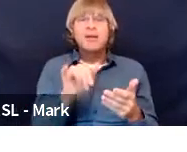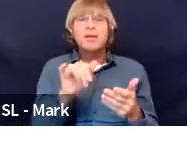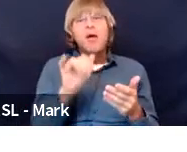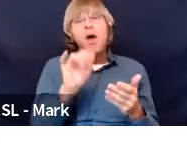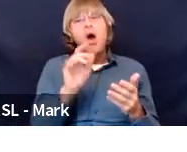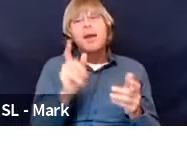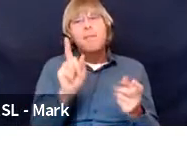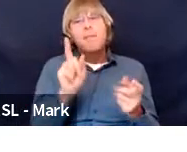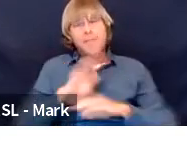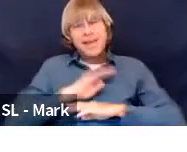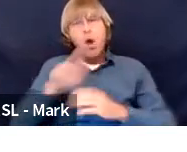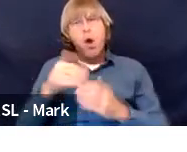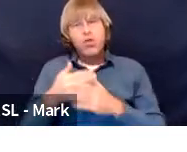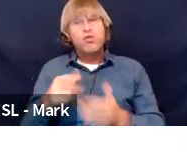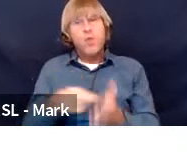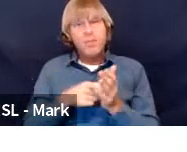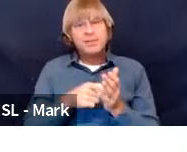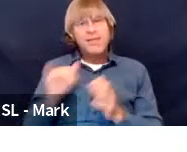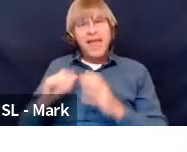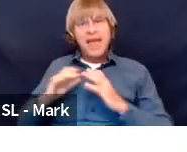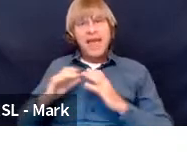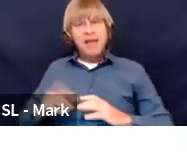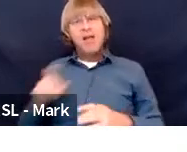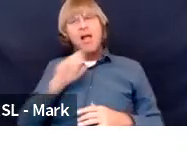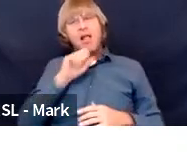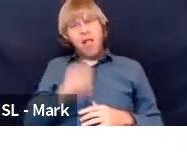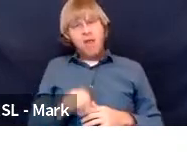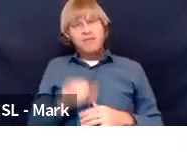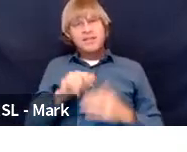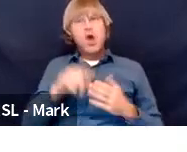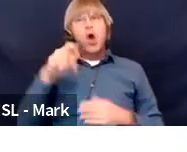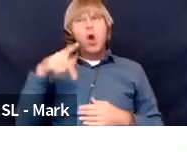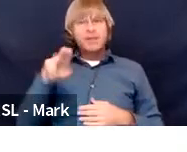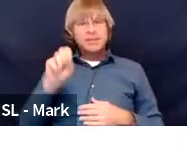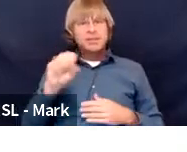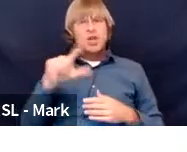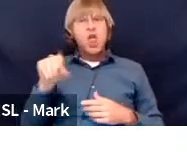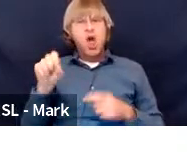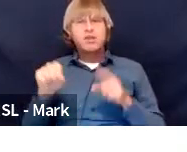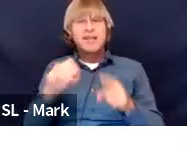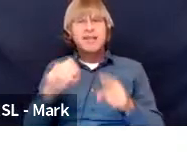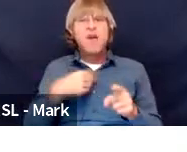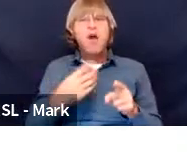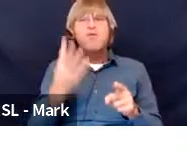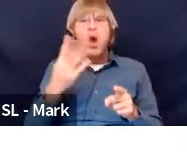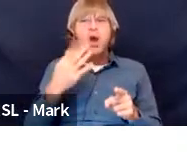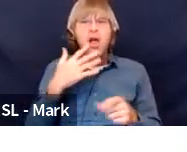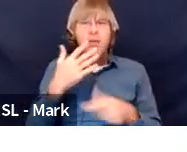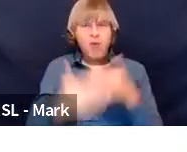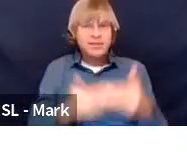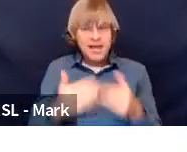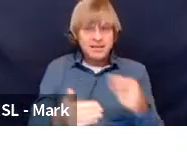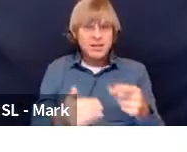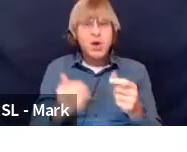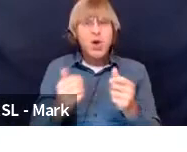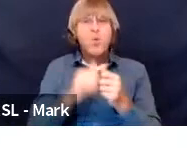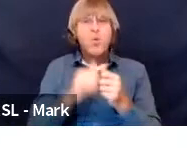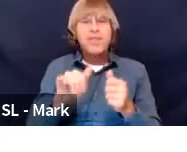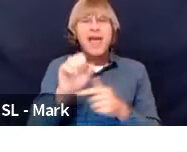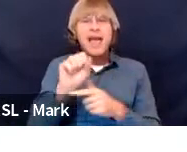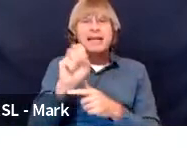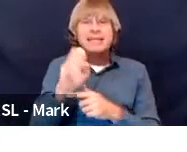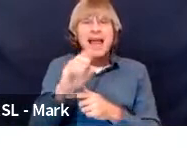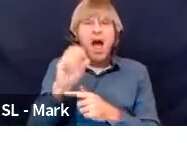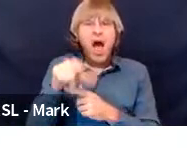those requirements, the client loved the Opus Gloss Text, and this ran four color process with a satin